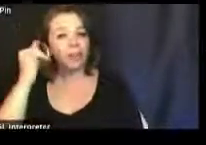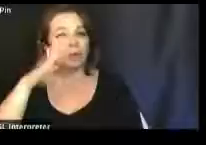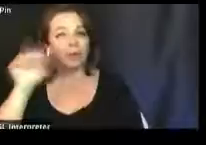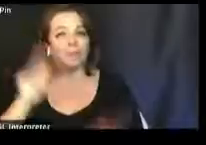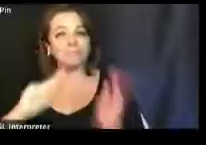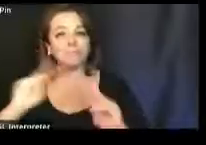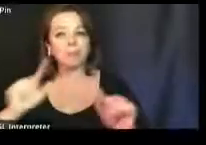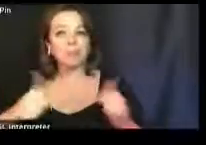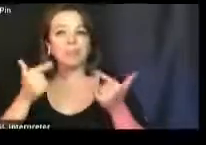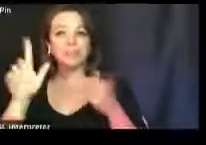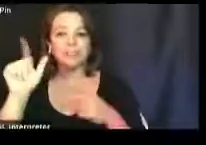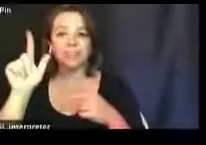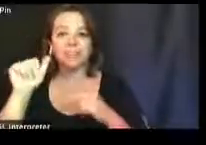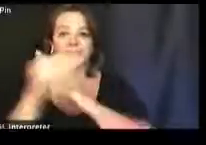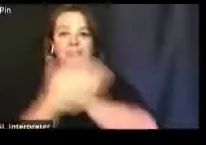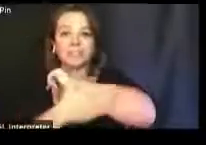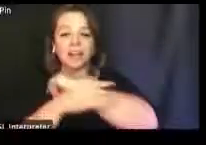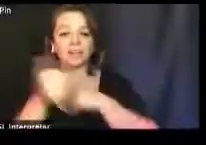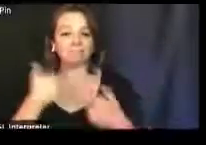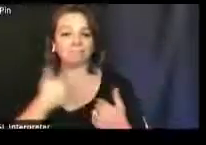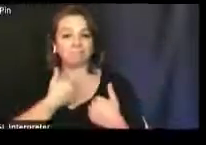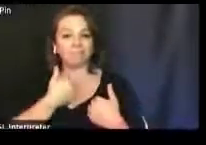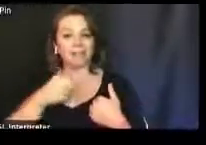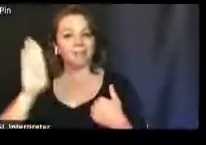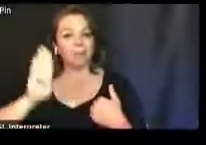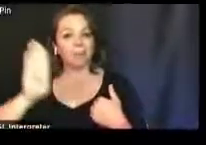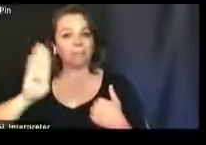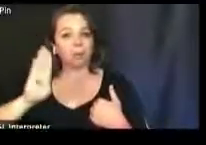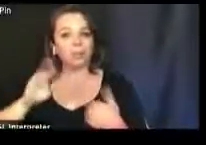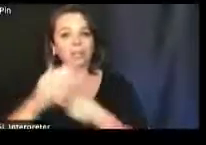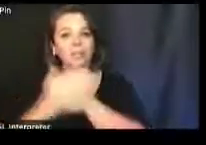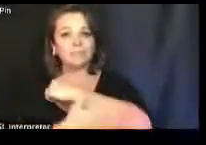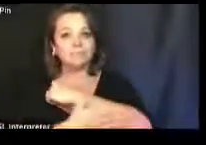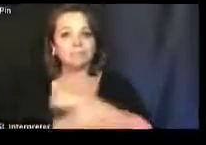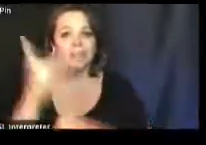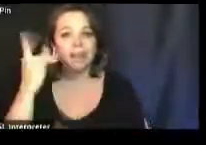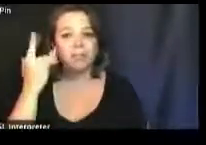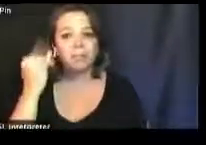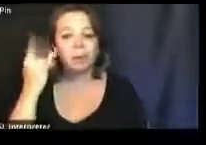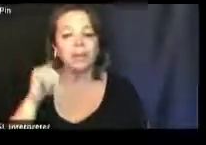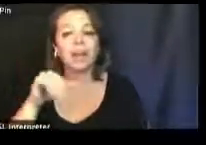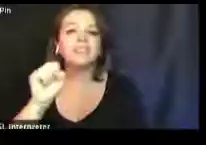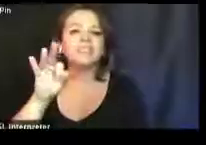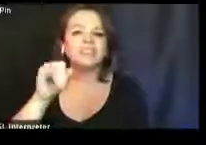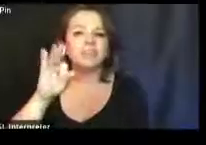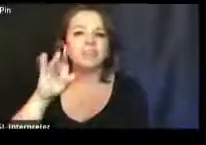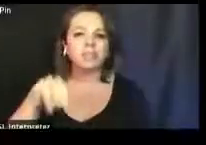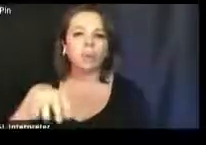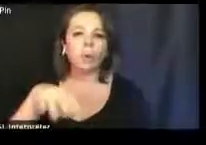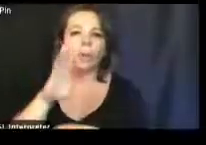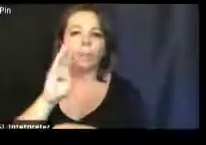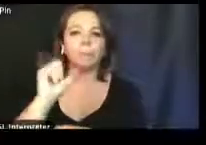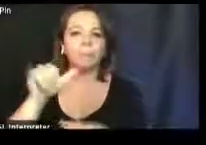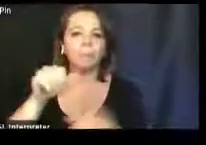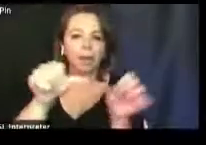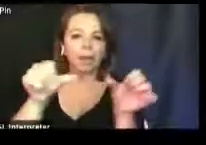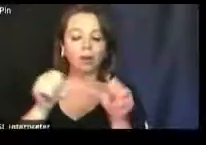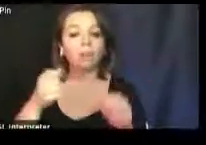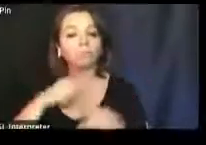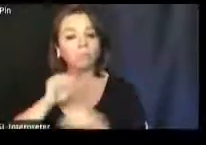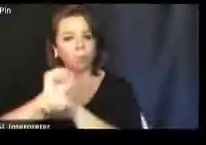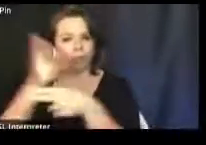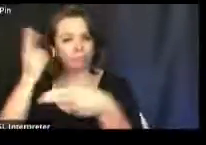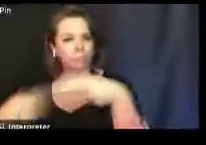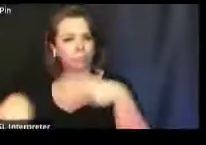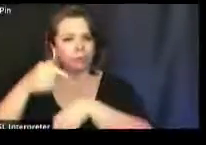I'm coming to you from Berkeley, California, San Francisco Bay Area, but I did work for a short time in Los